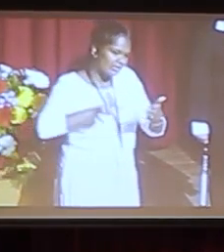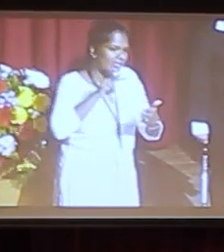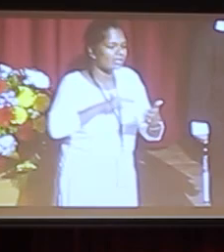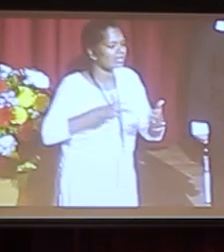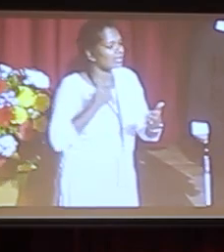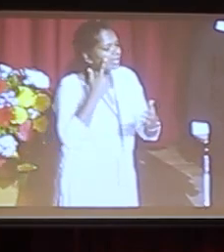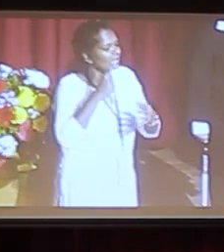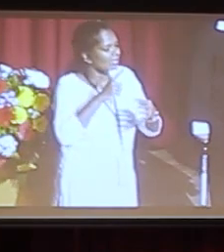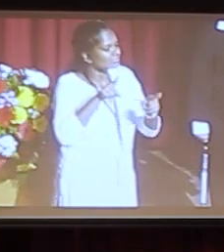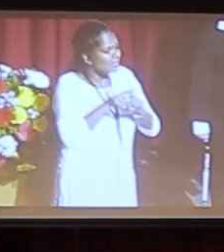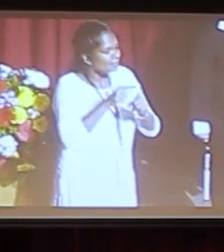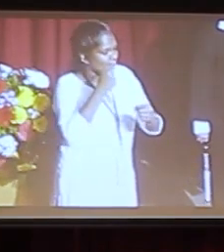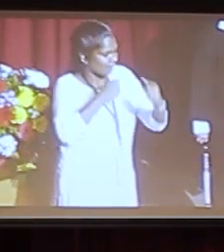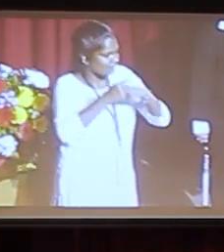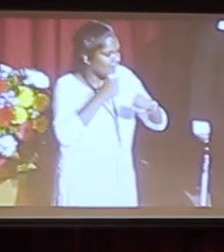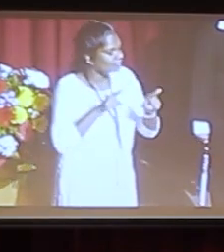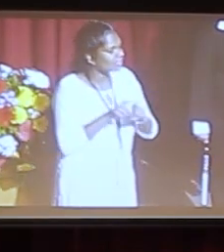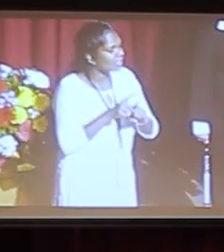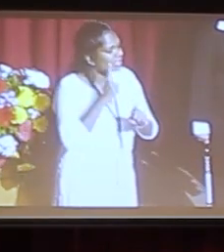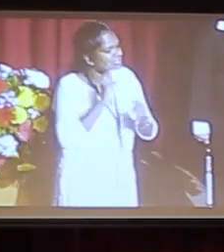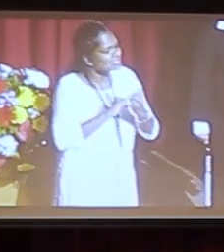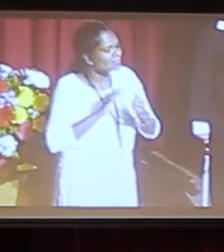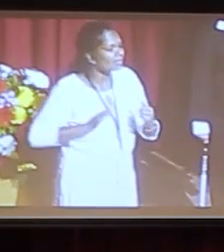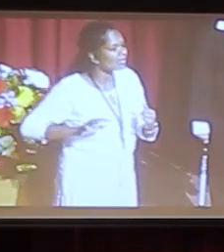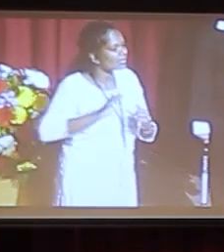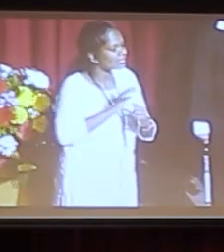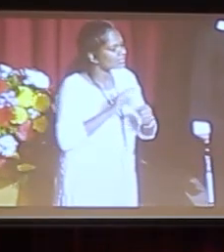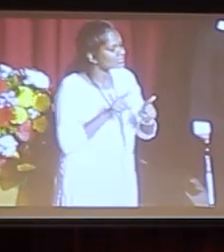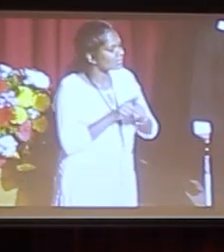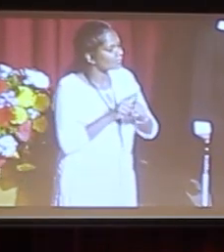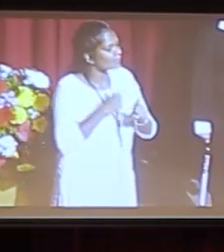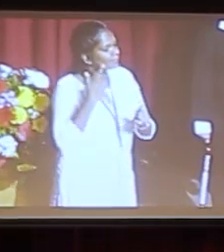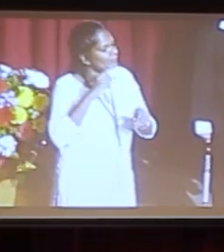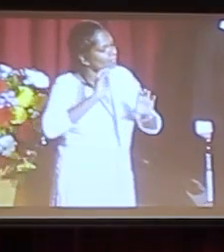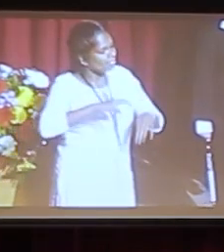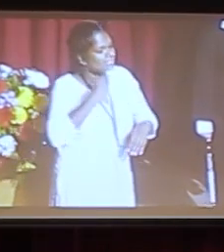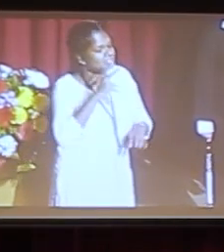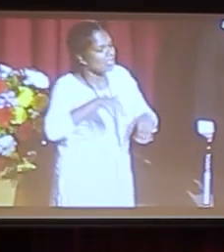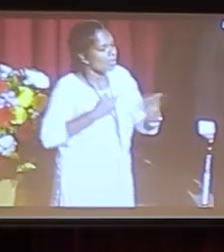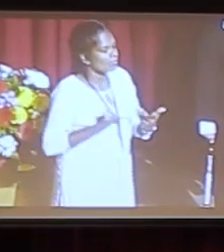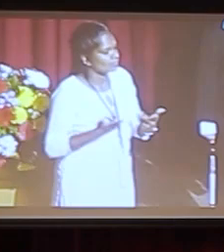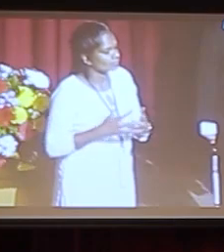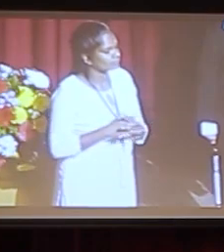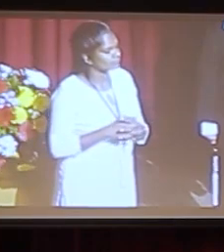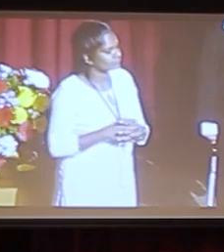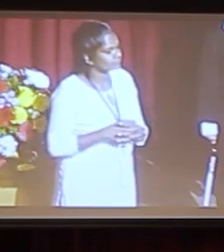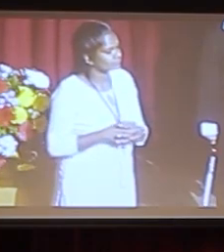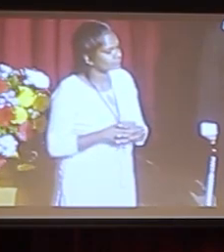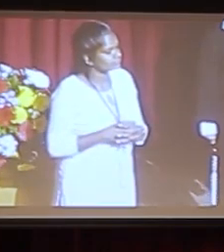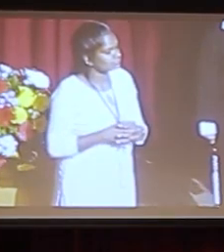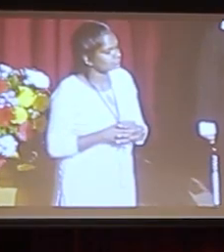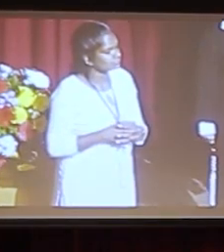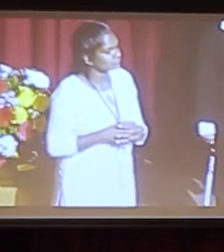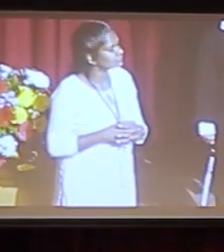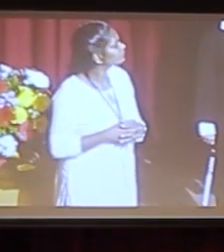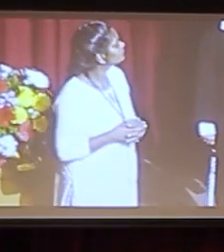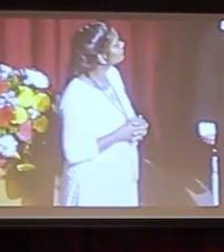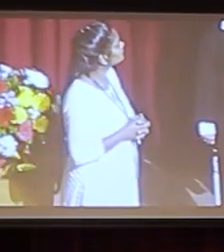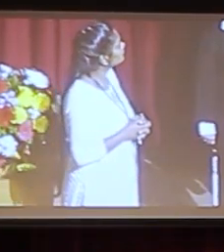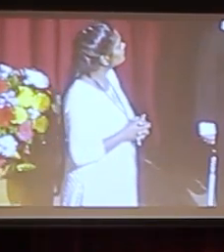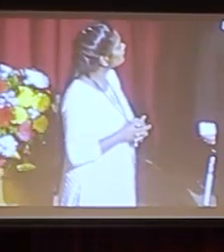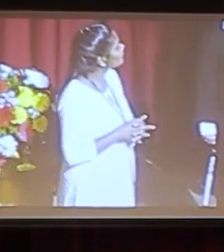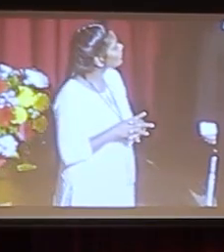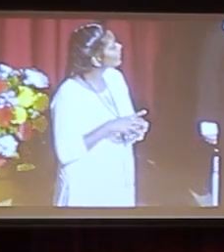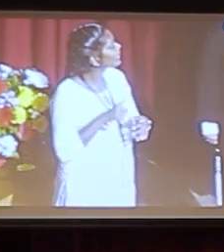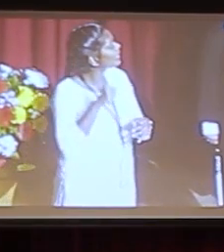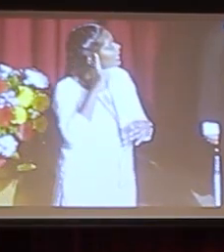mathematical equations. Similarly, he can also read chemical equation. Let us see how. M clickable even chemistry equations can be